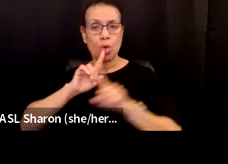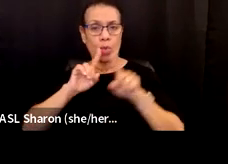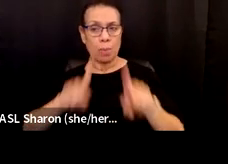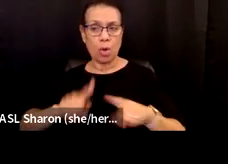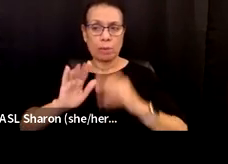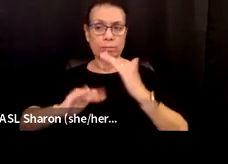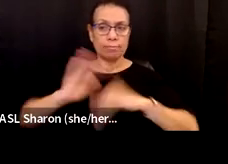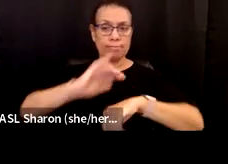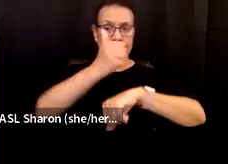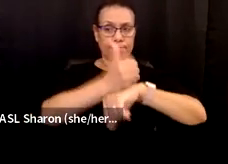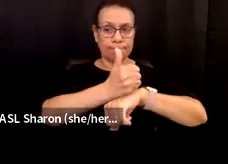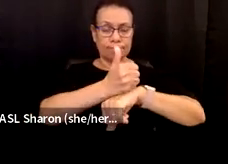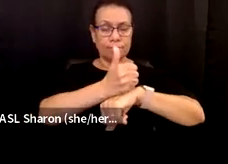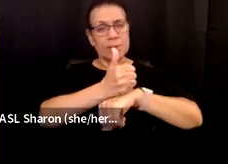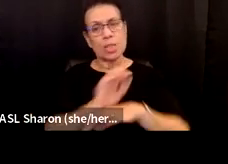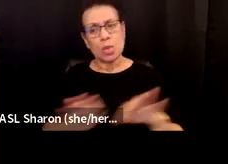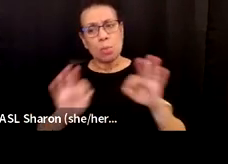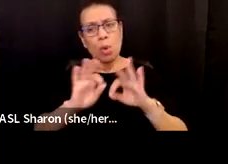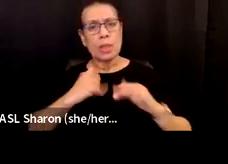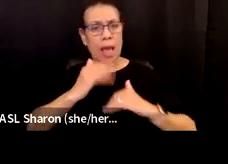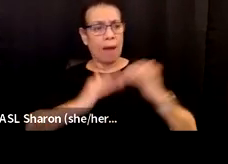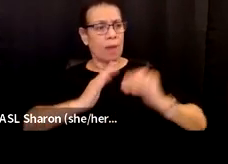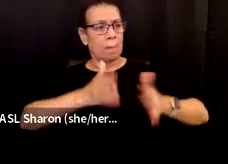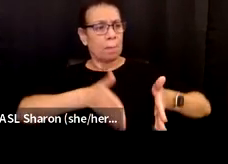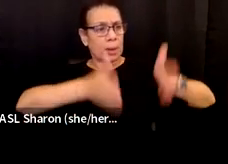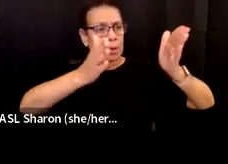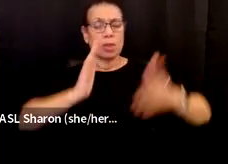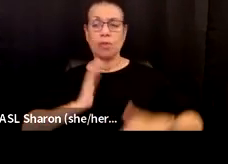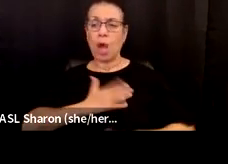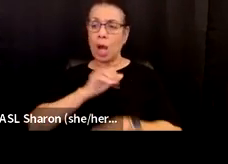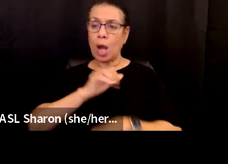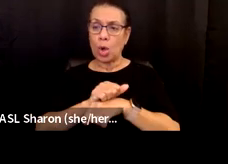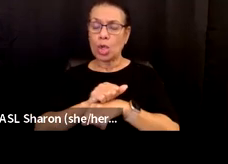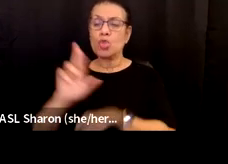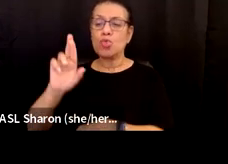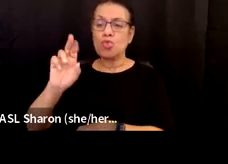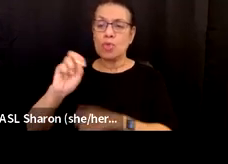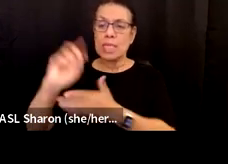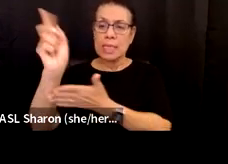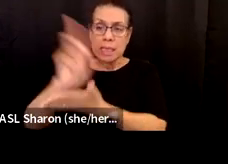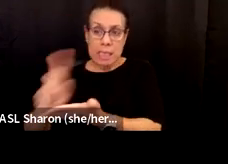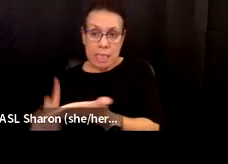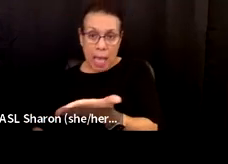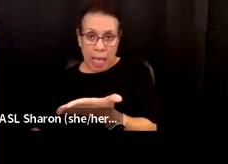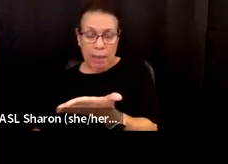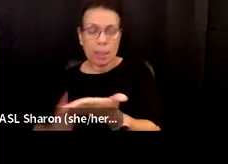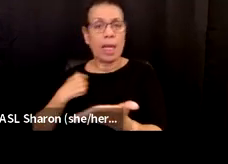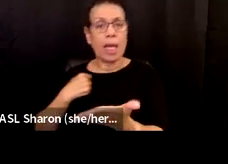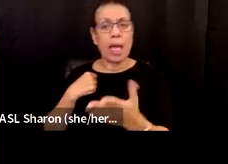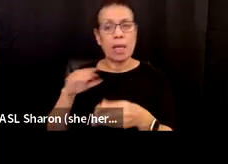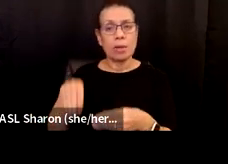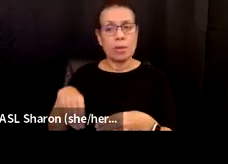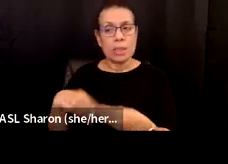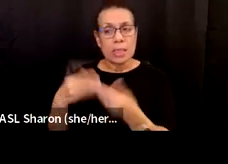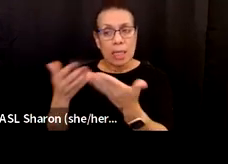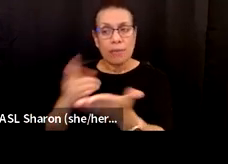like facilities are essential to our work around redesign and improve and and delivering on the promises